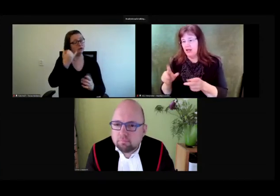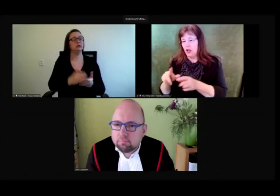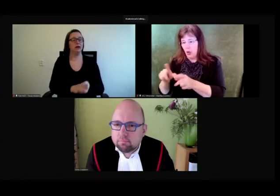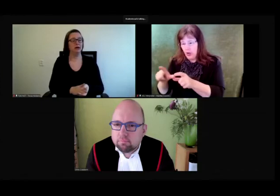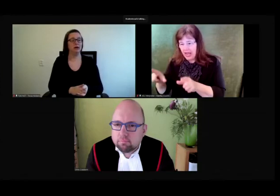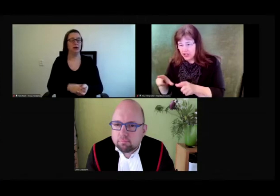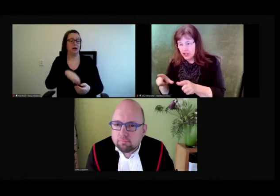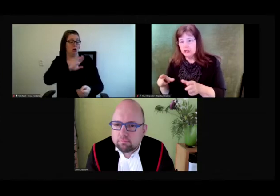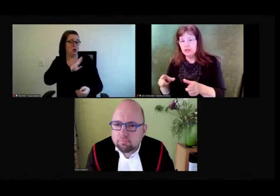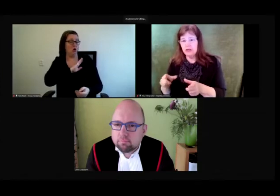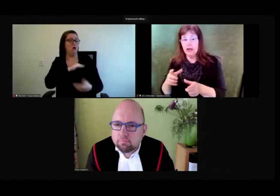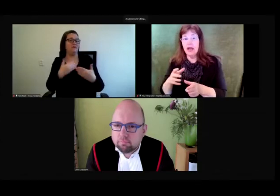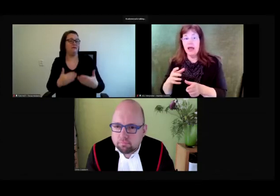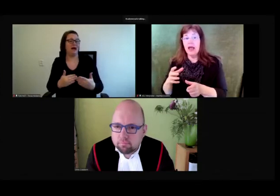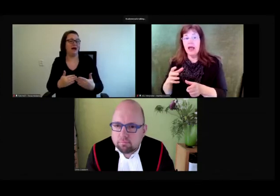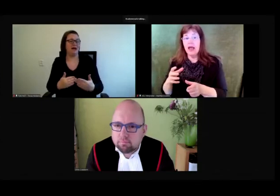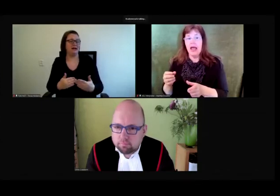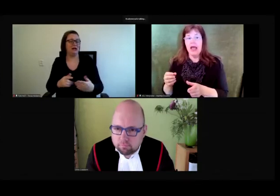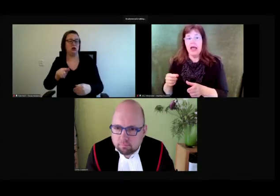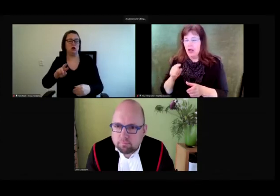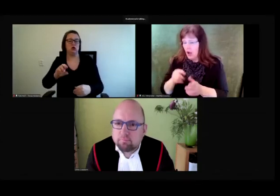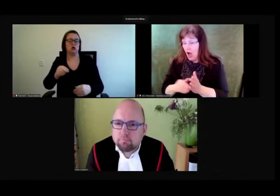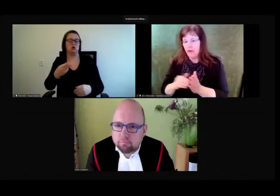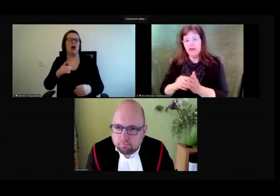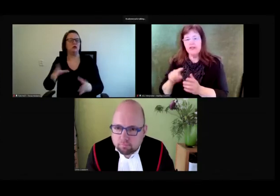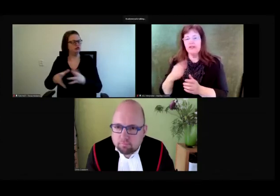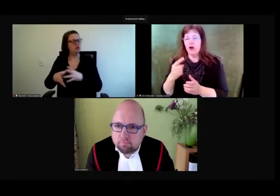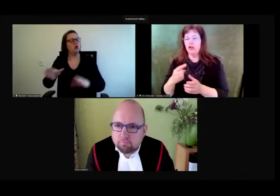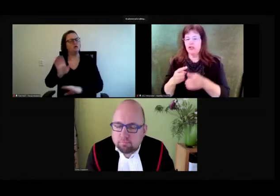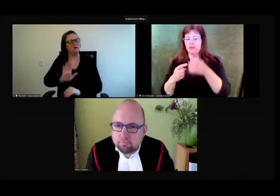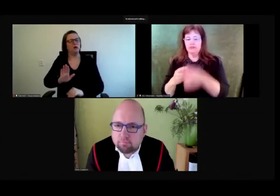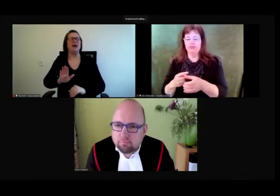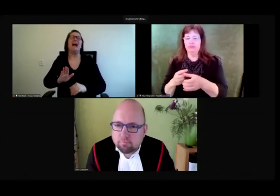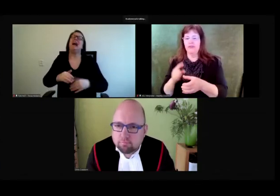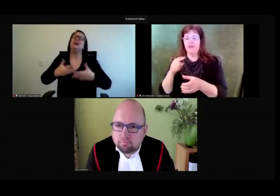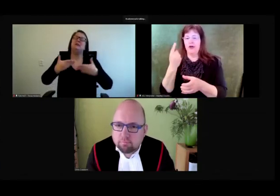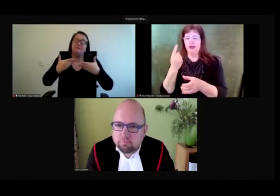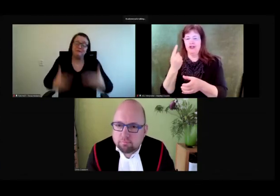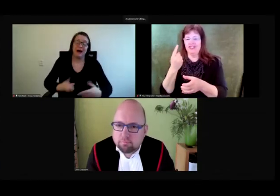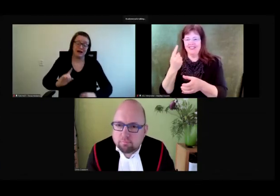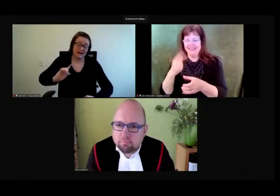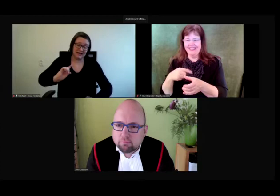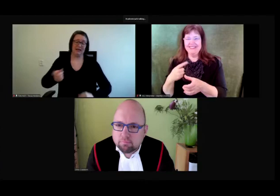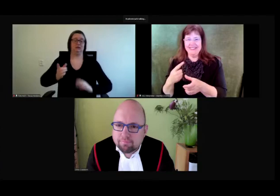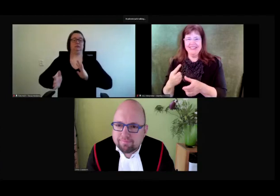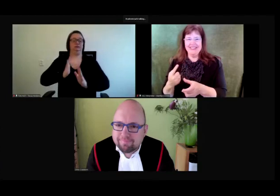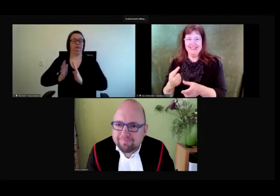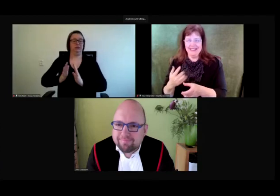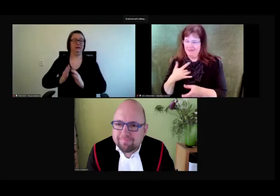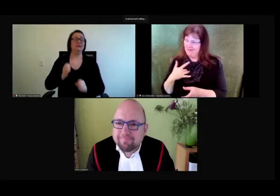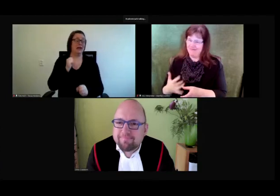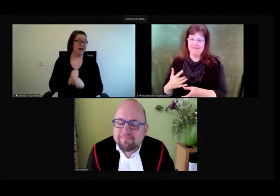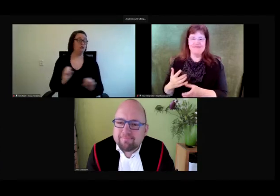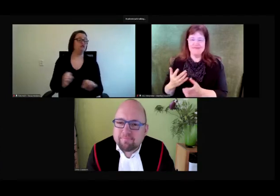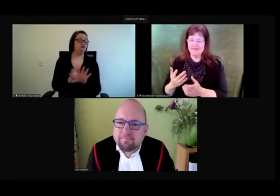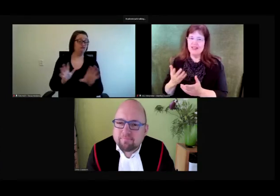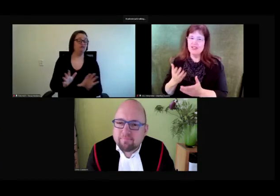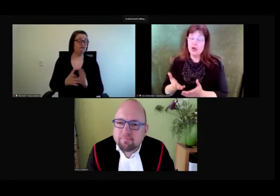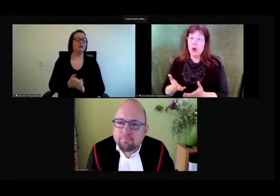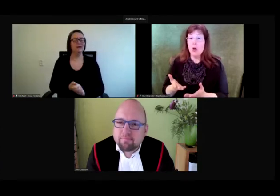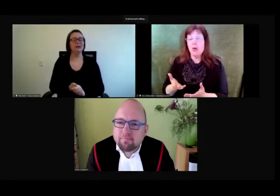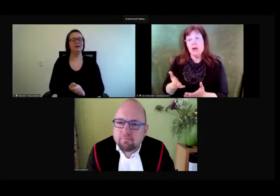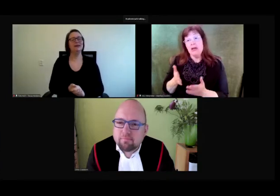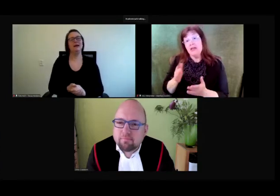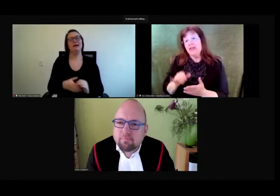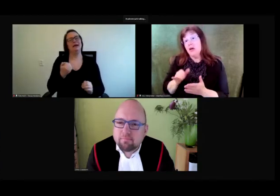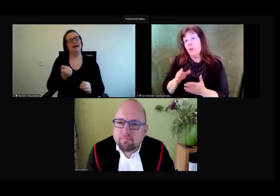mentioned the ground really often first, so that was almost sealing, I would say, that they did that. So in that sense,